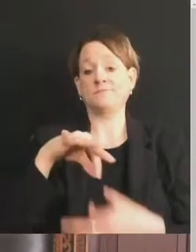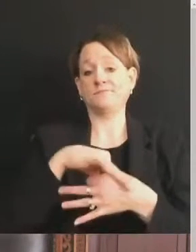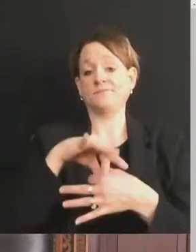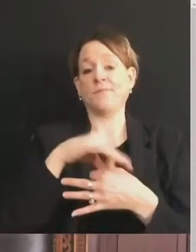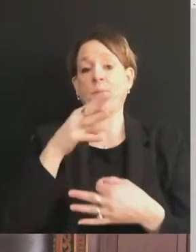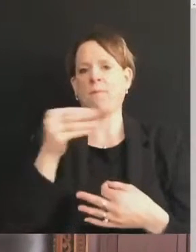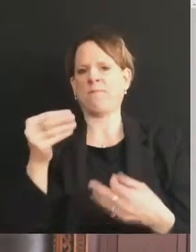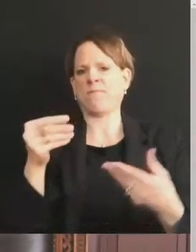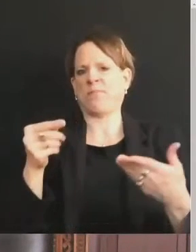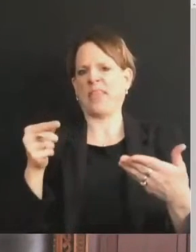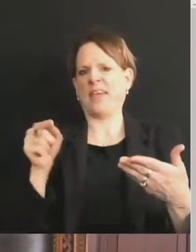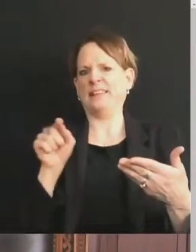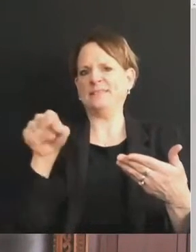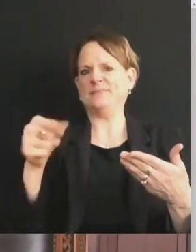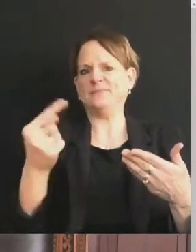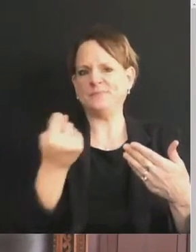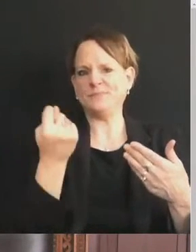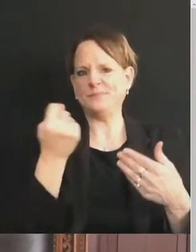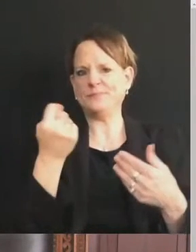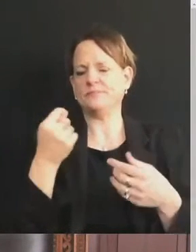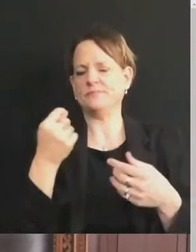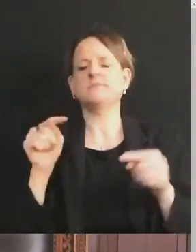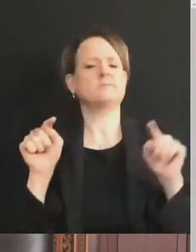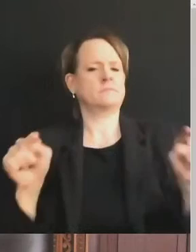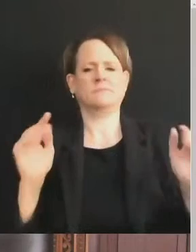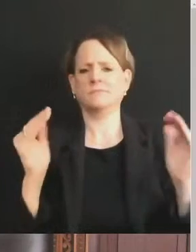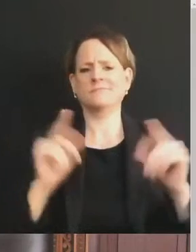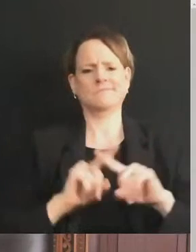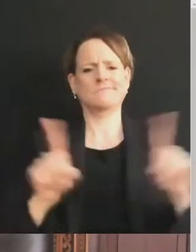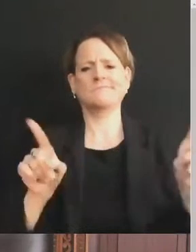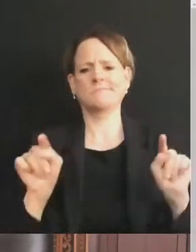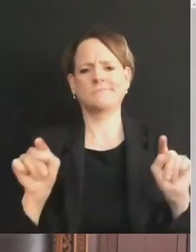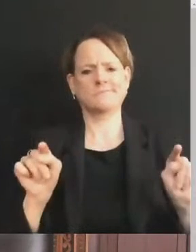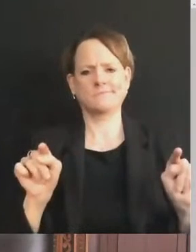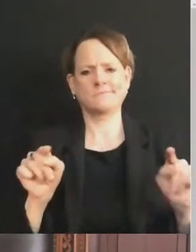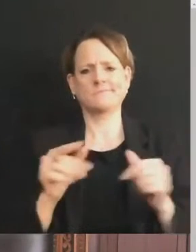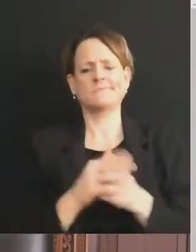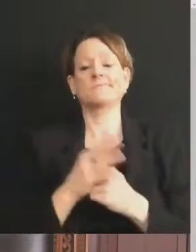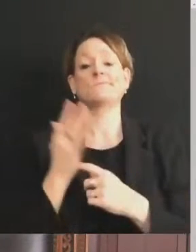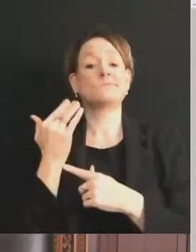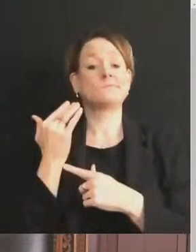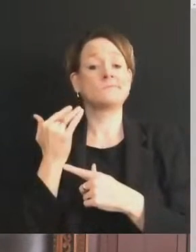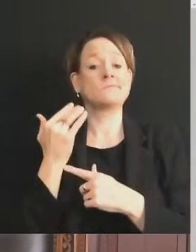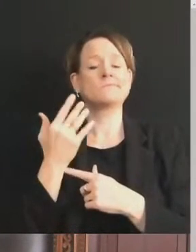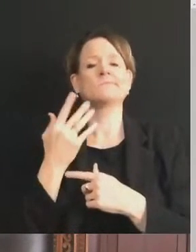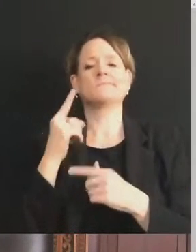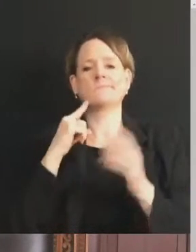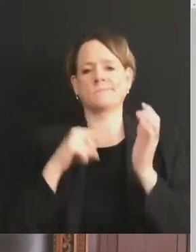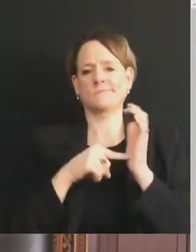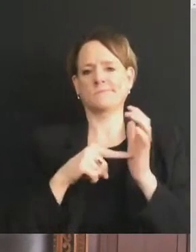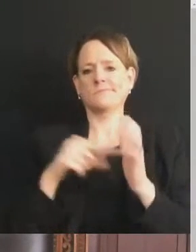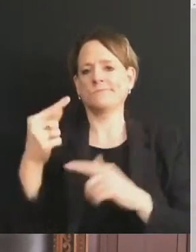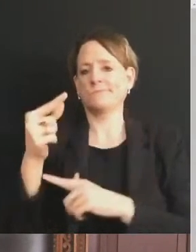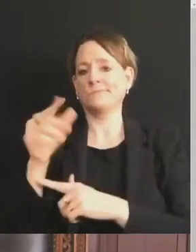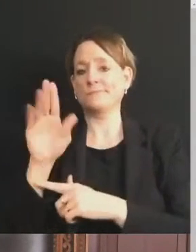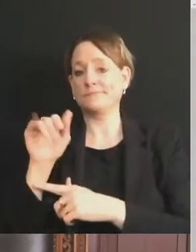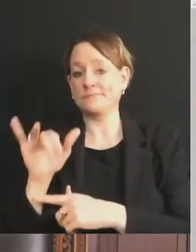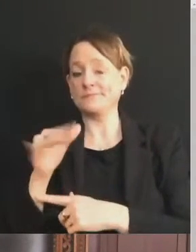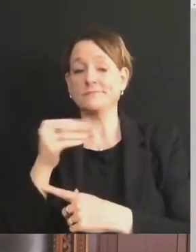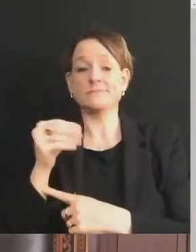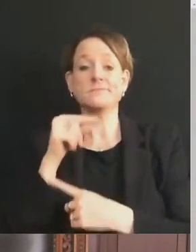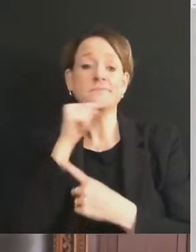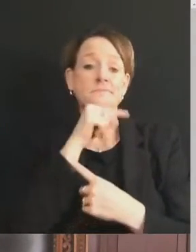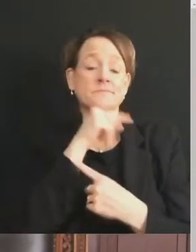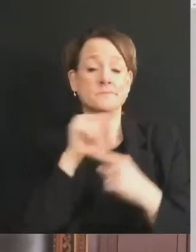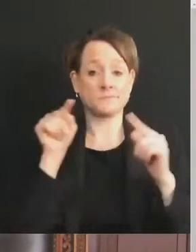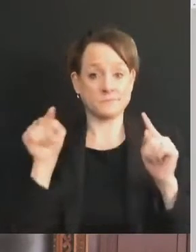and Milwaukee that were just, I don't know the numbers, but they're very, very small and had large numbers of people standing